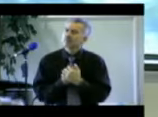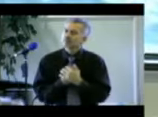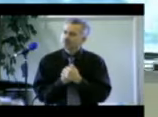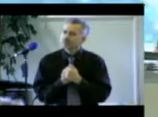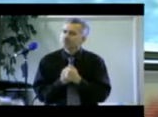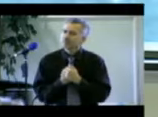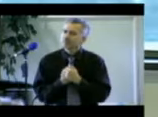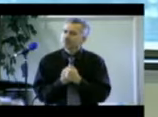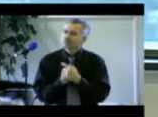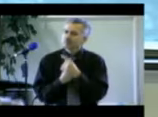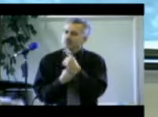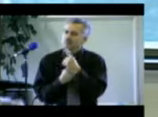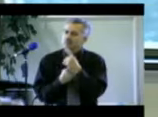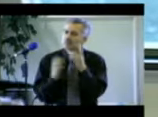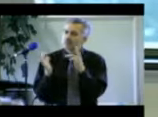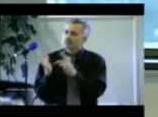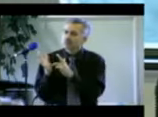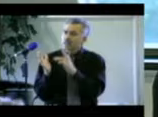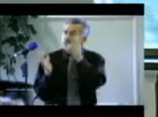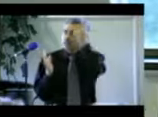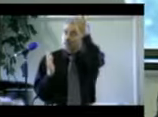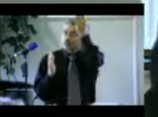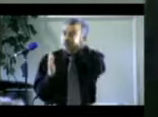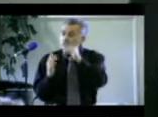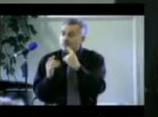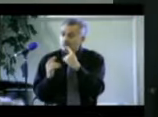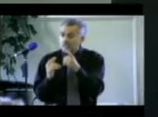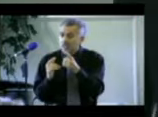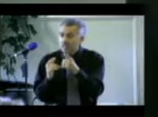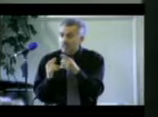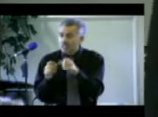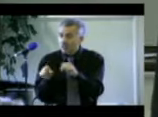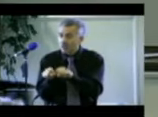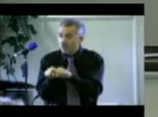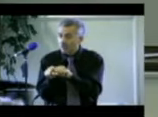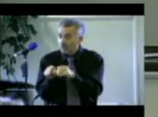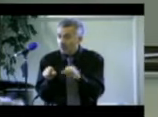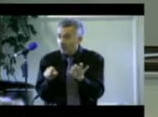He says, "Take off your shoes, because you're on holy ground."